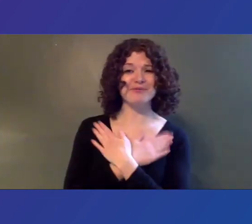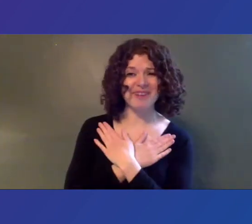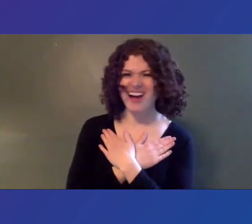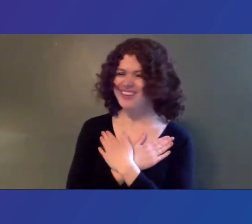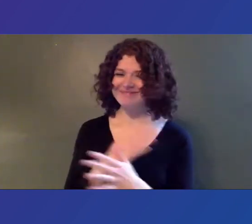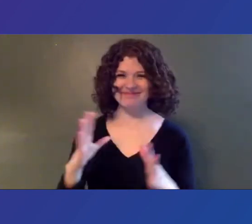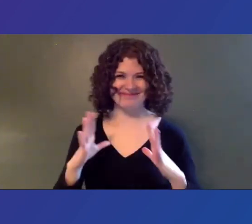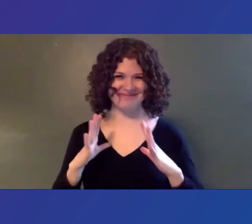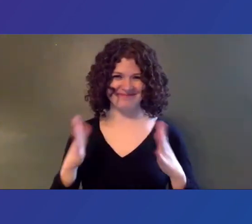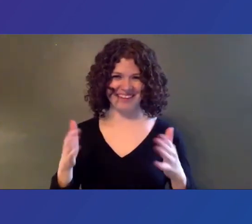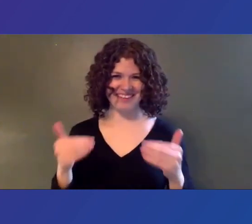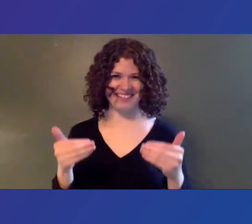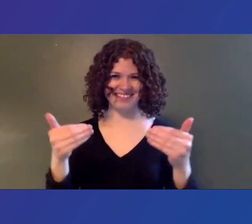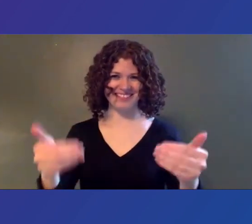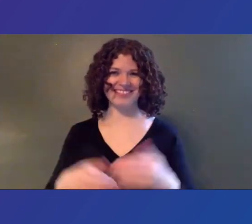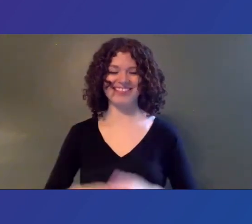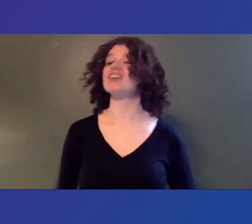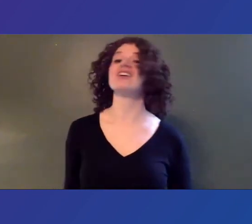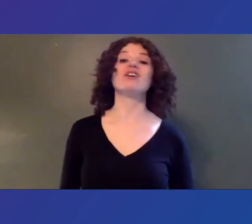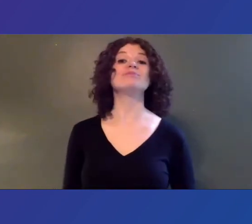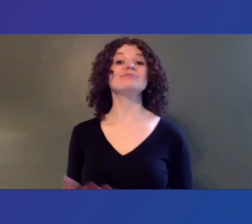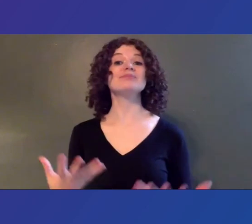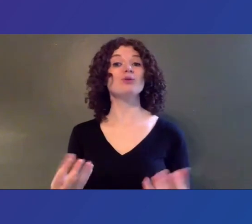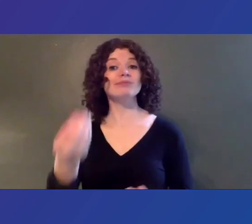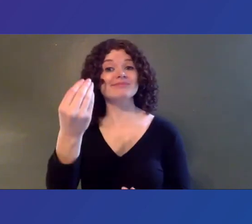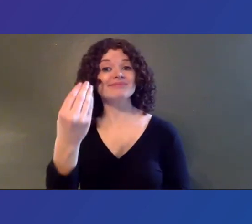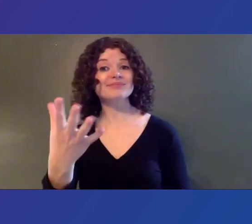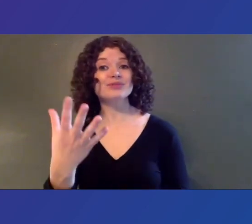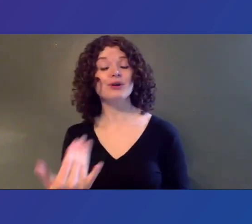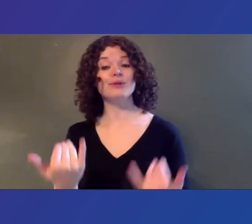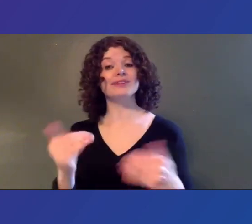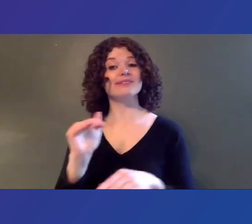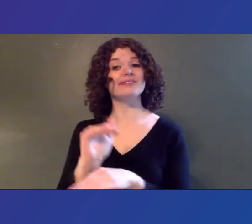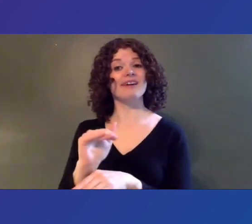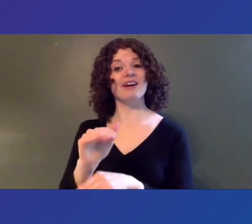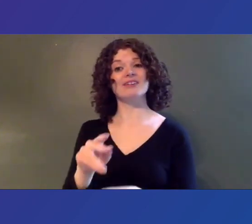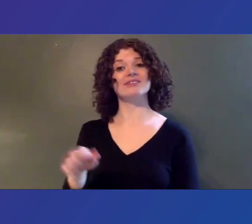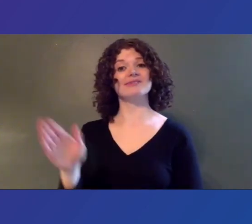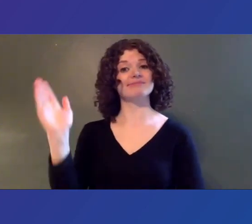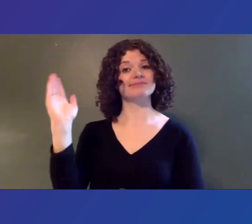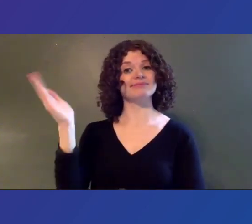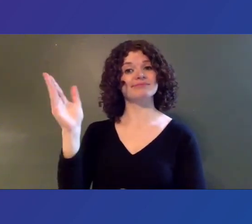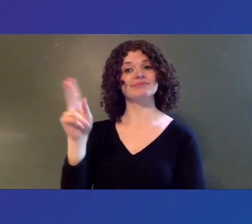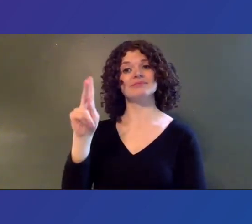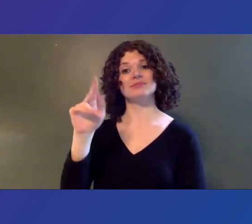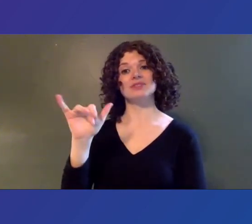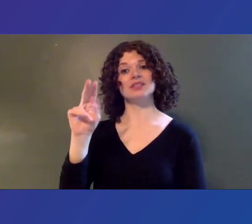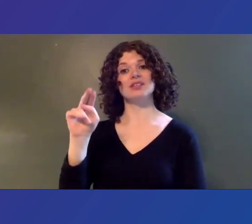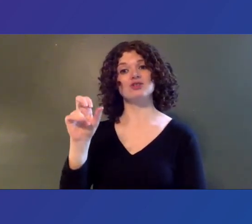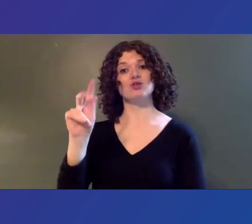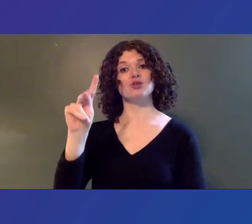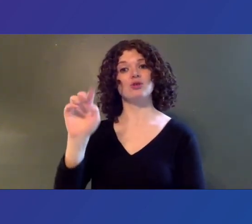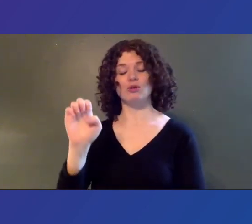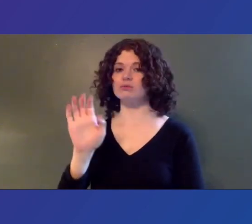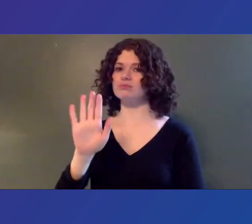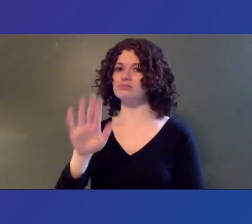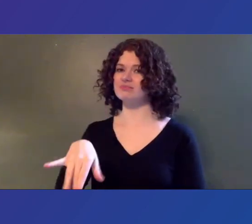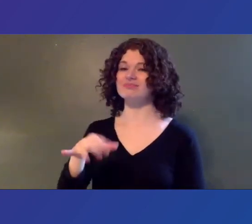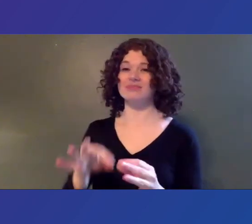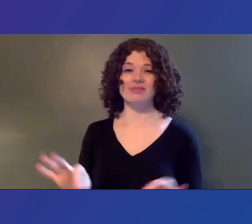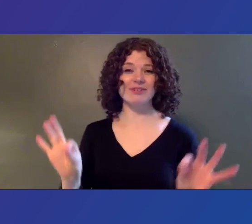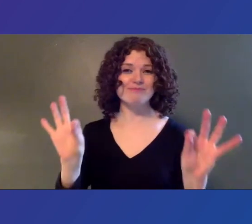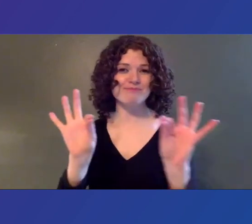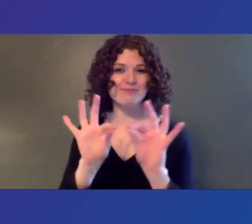that's fine too. But I want to give you a heads up on tonight's keynote conversation. I think it's an important one. It's called